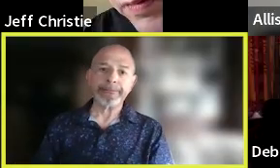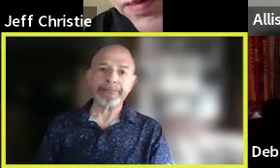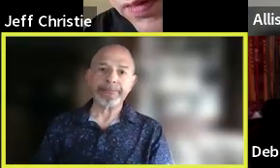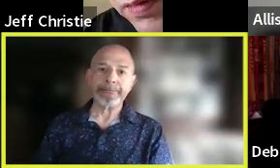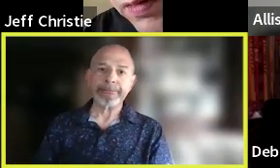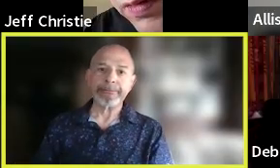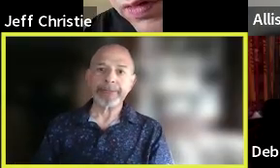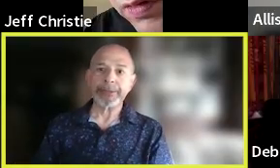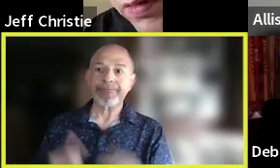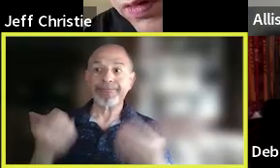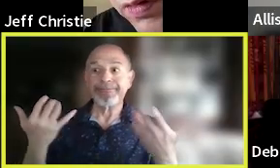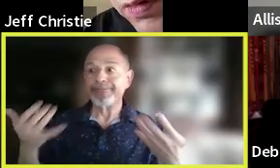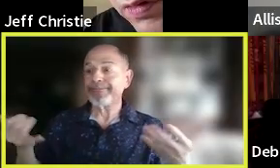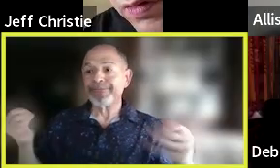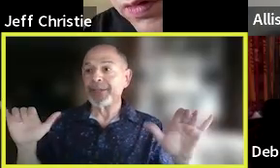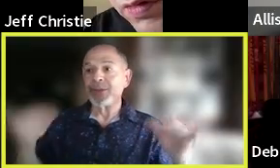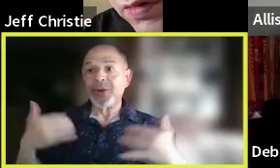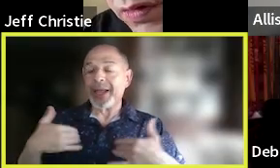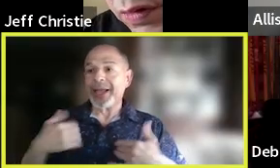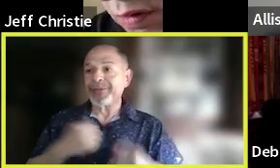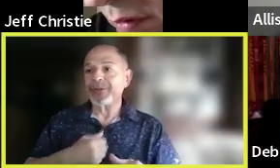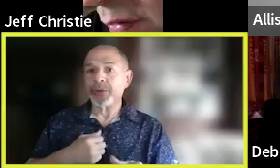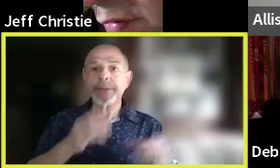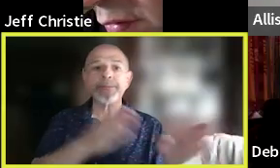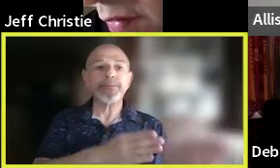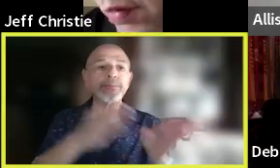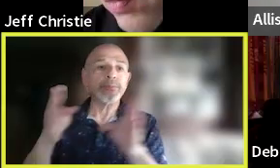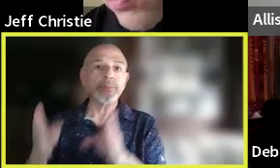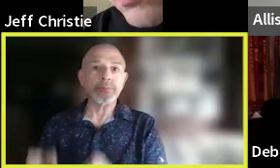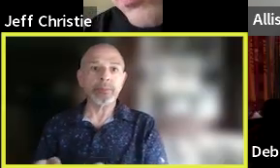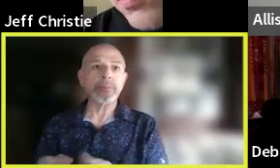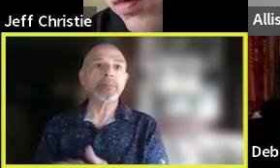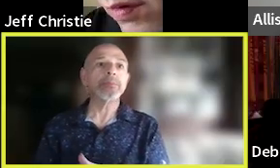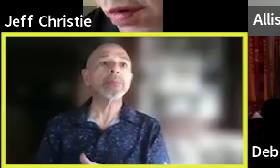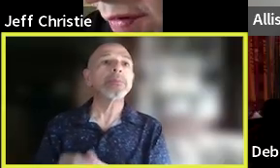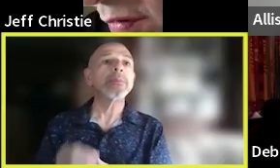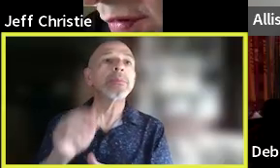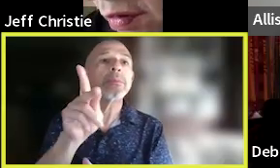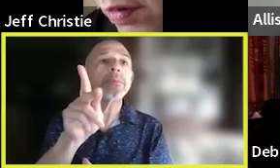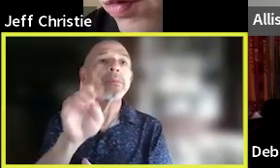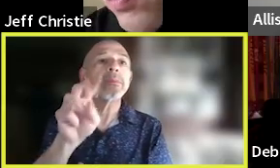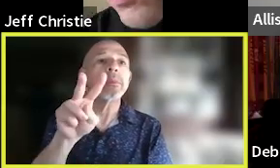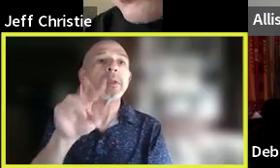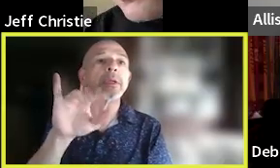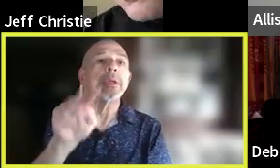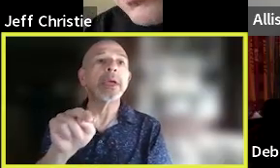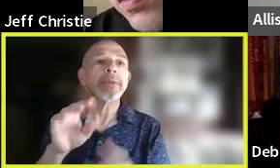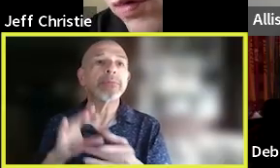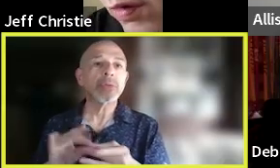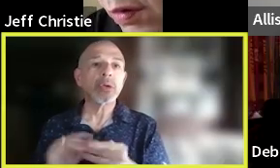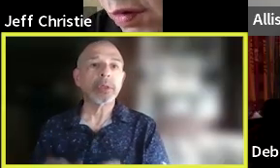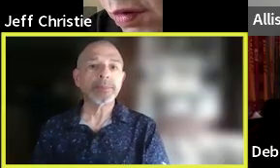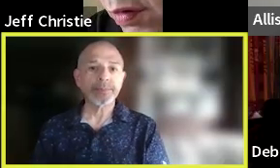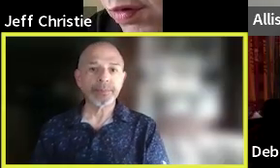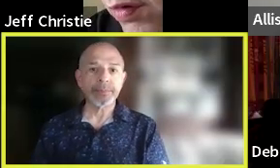moment. So why don't we do this? okay. Dee Dee will prepare a presentation